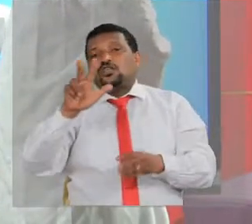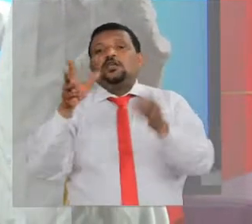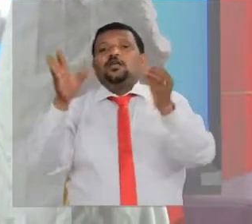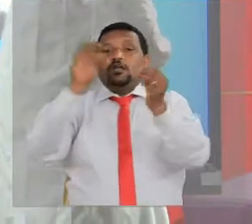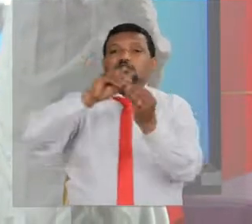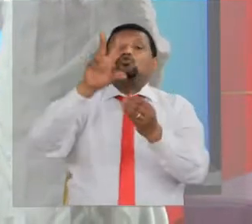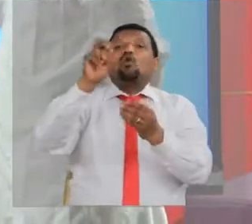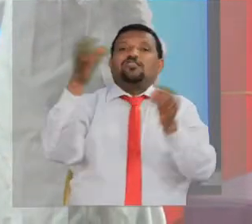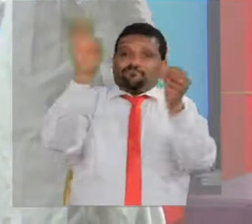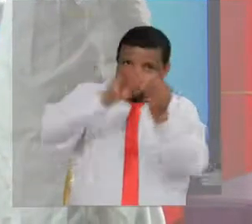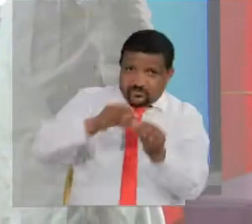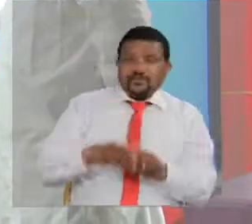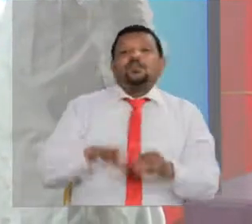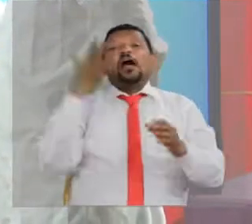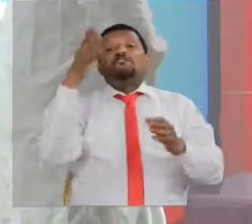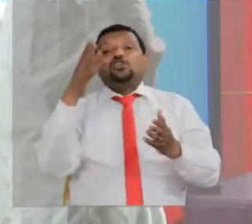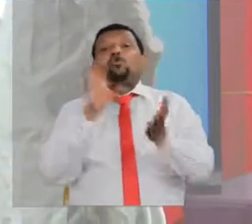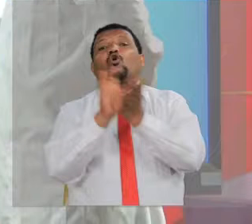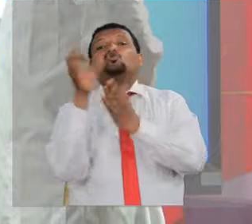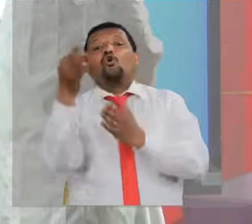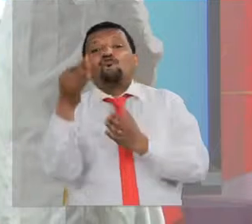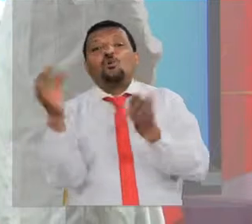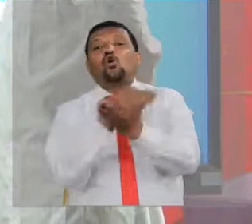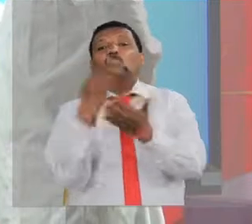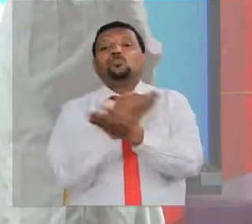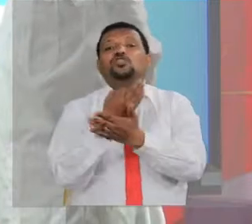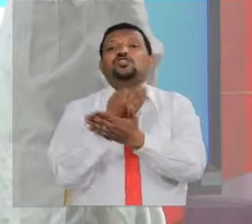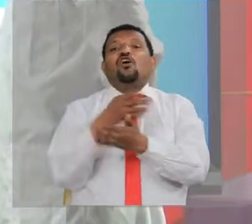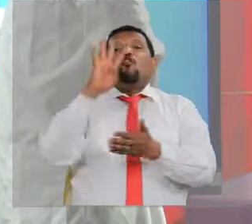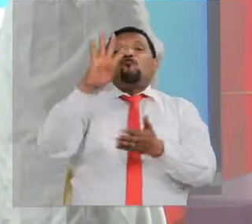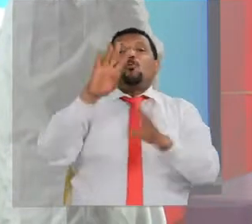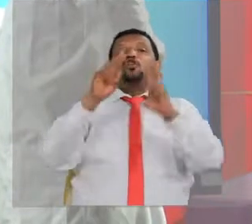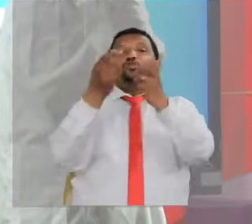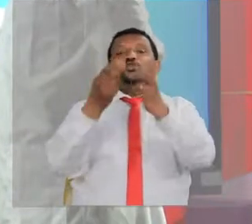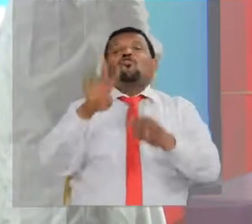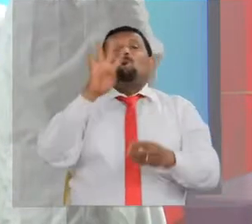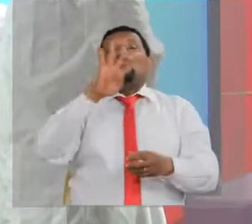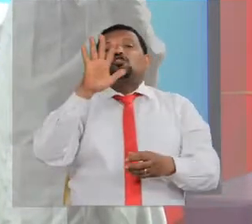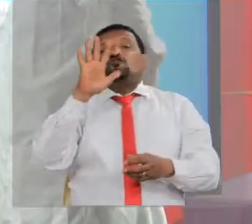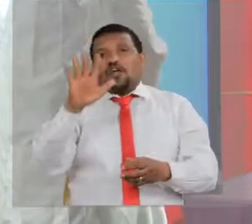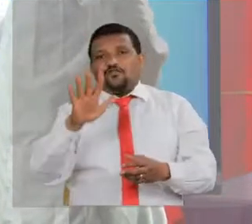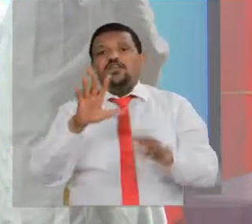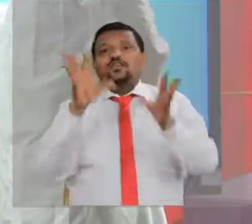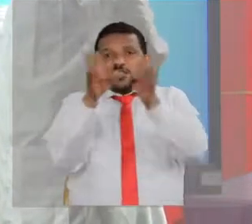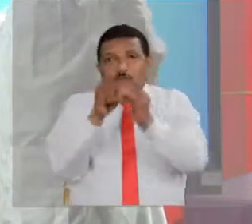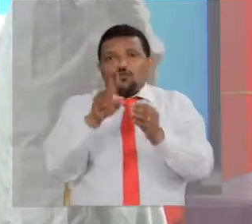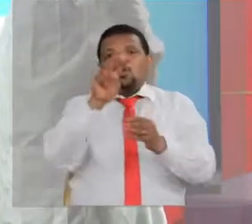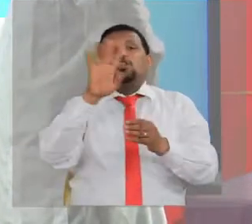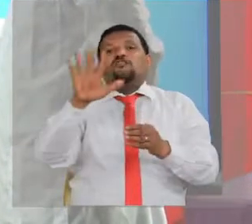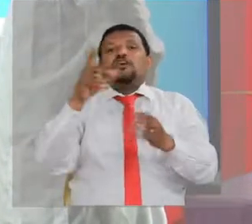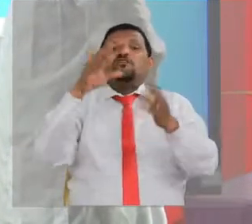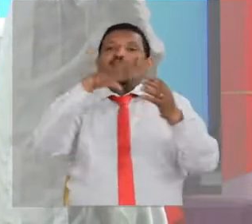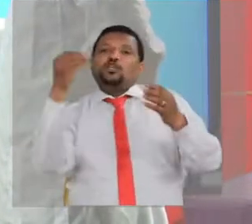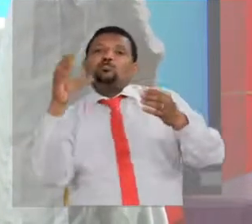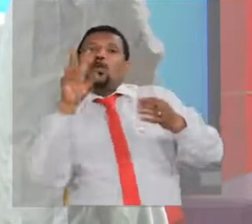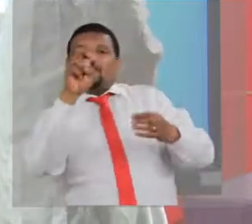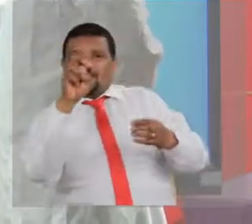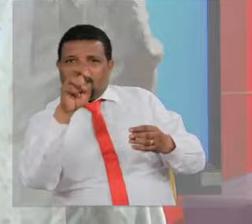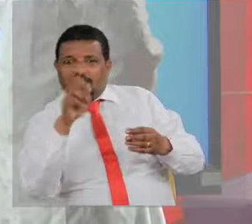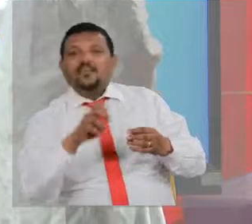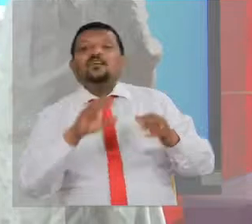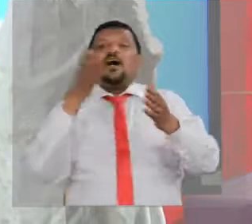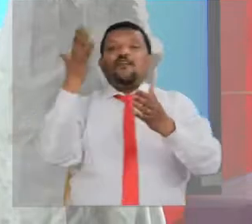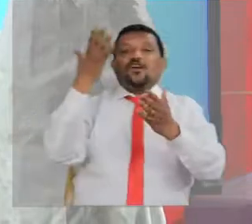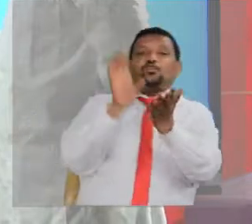20. The average cost of producing 4 units is 45, which is the sum of 25 and 20.